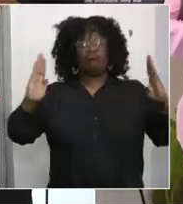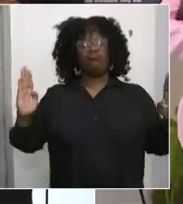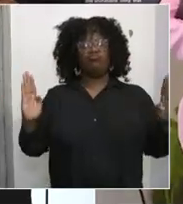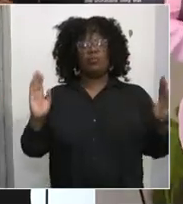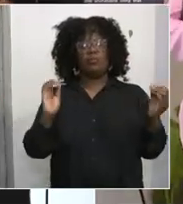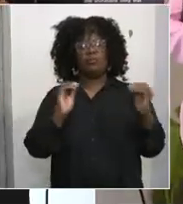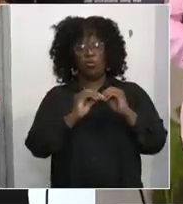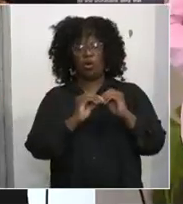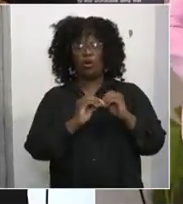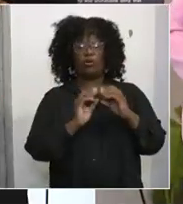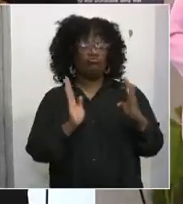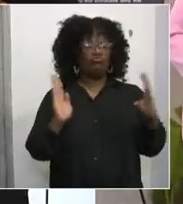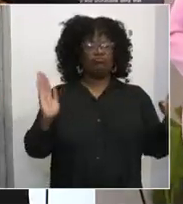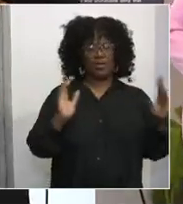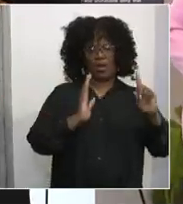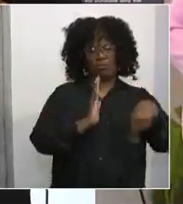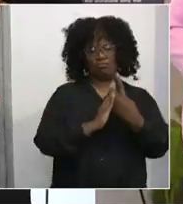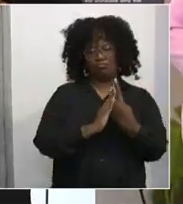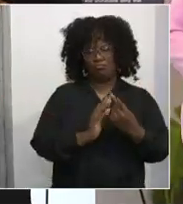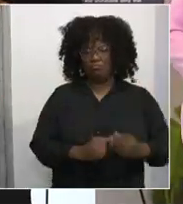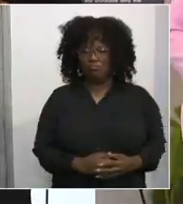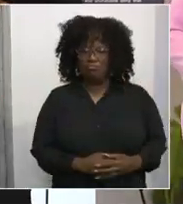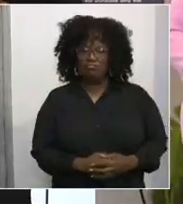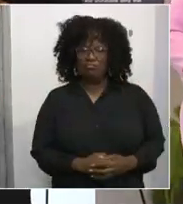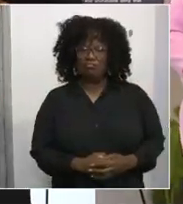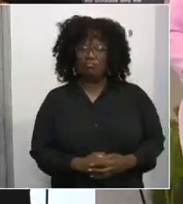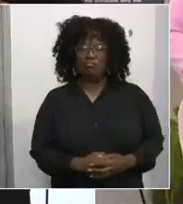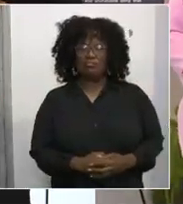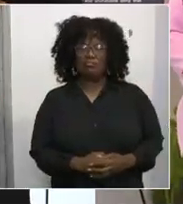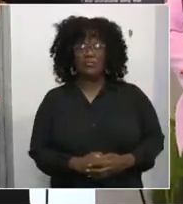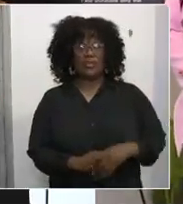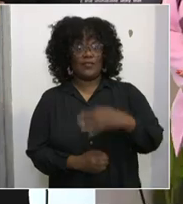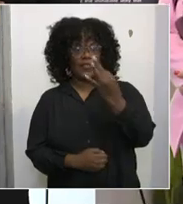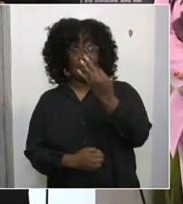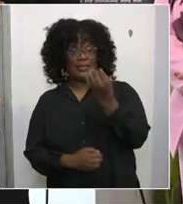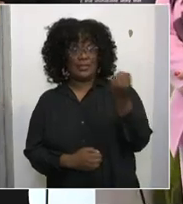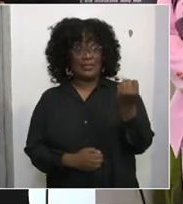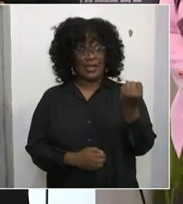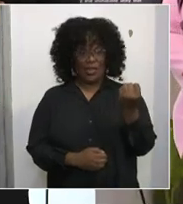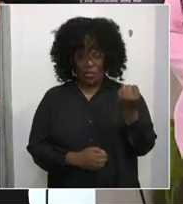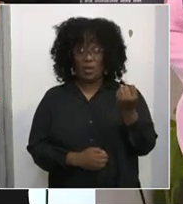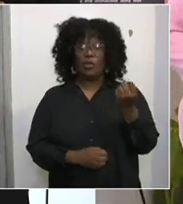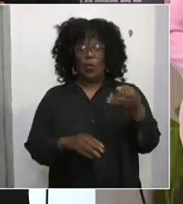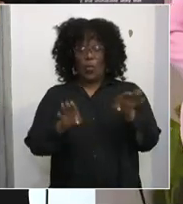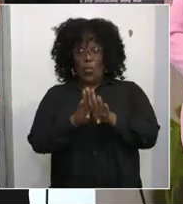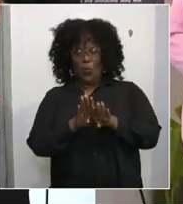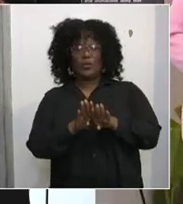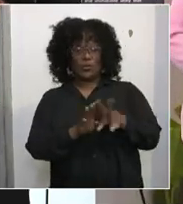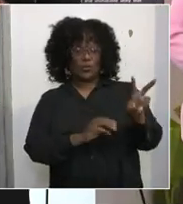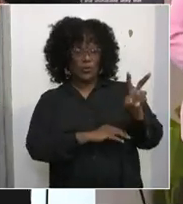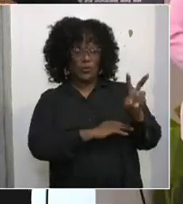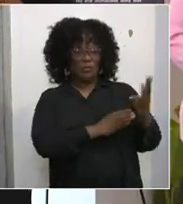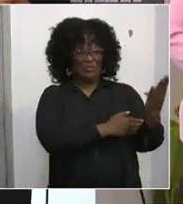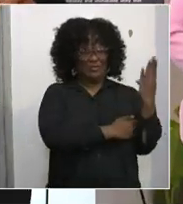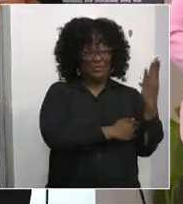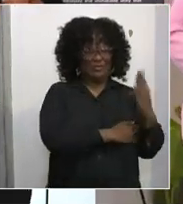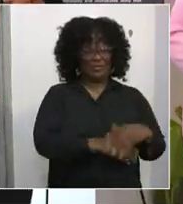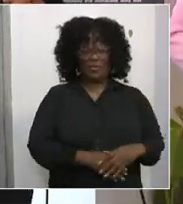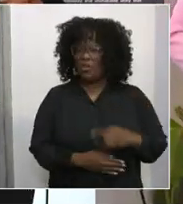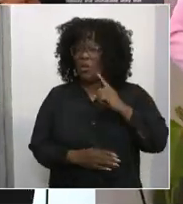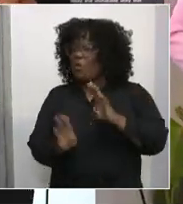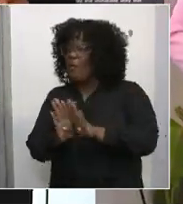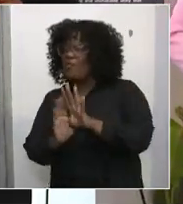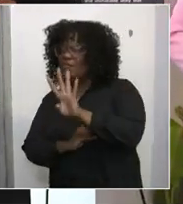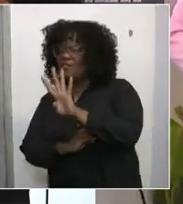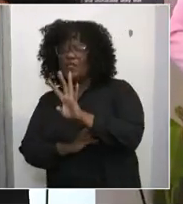So we're staying open until 2 a.m. on Friday and Saturday. Now, I have already had people say, can we stay open until 4? And I had one person say,